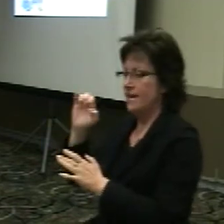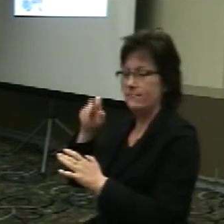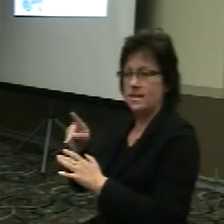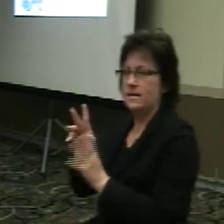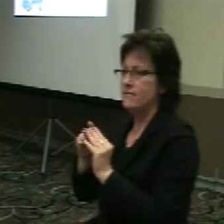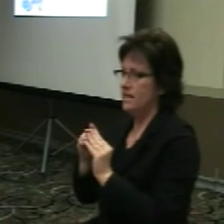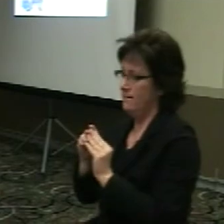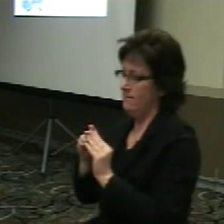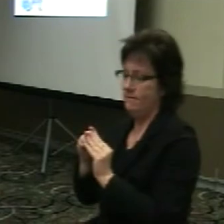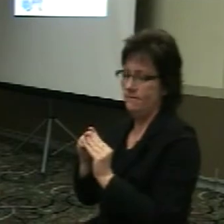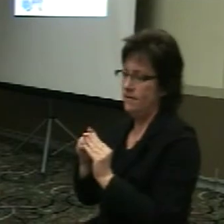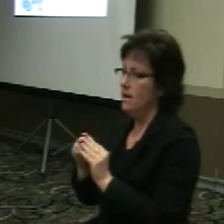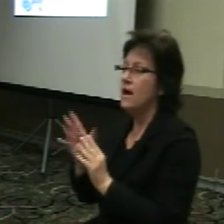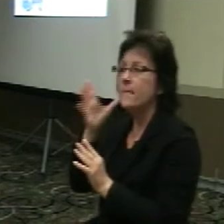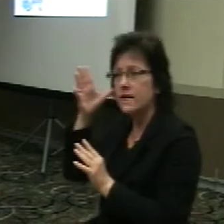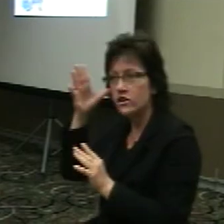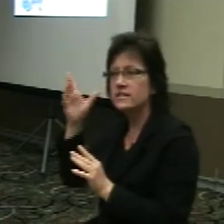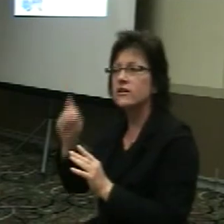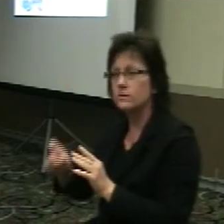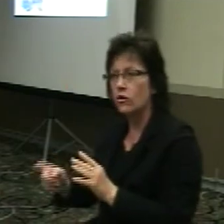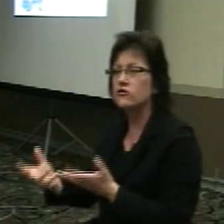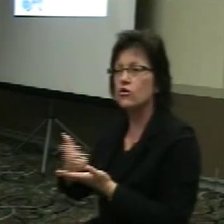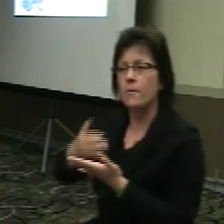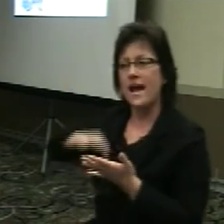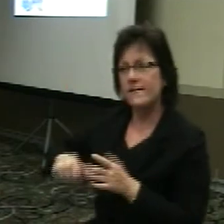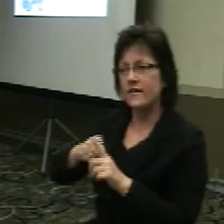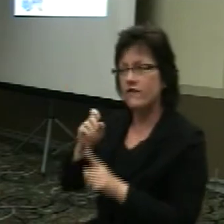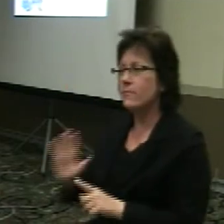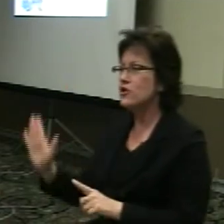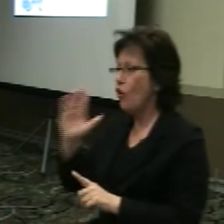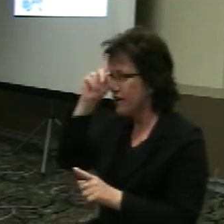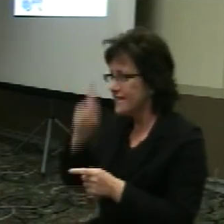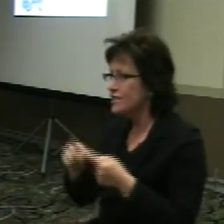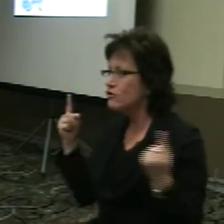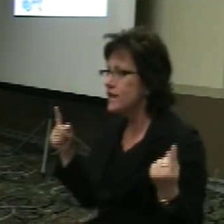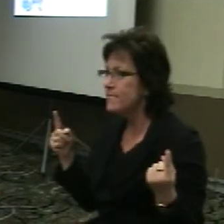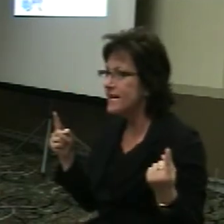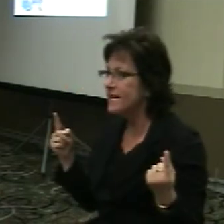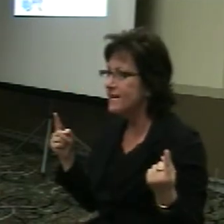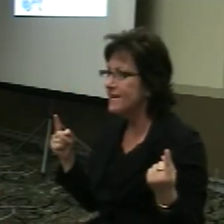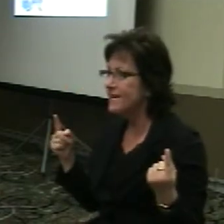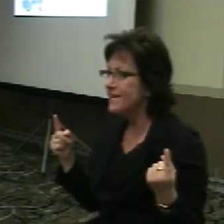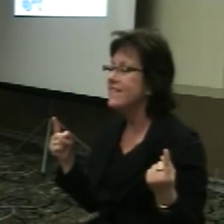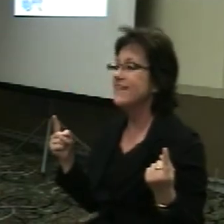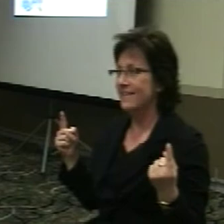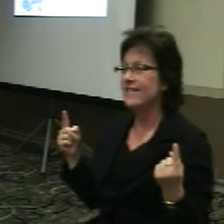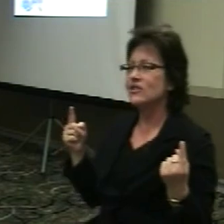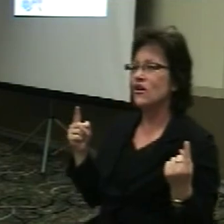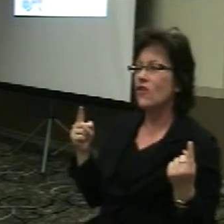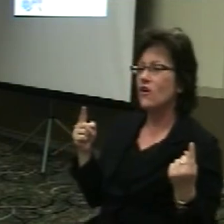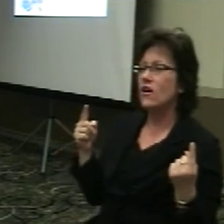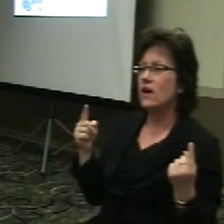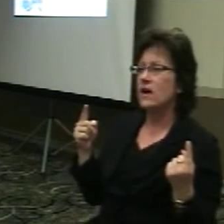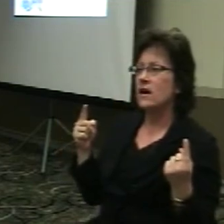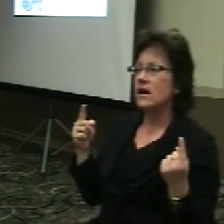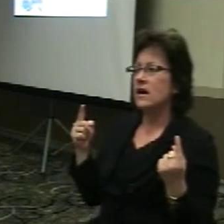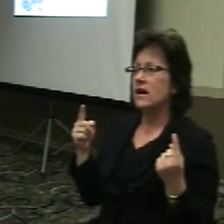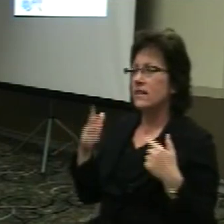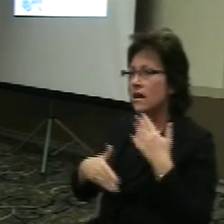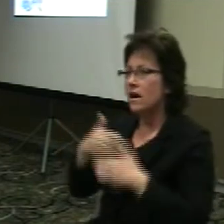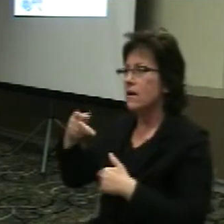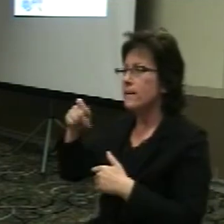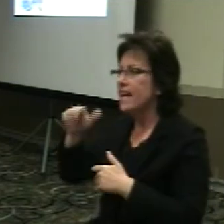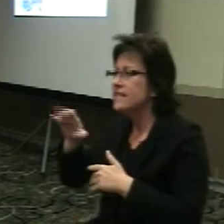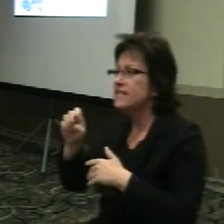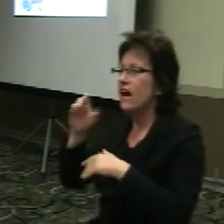are supposed to benefit from your disagreements. So if you say, this does, the pace of